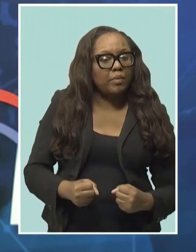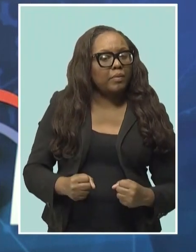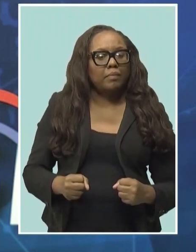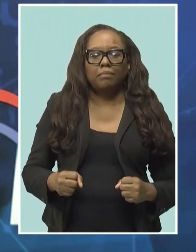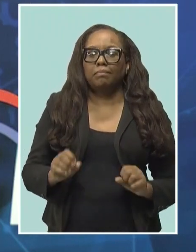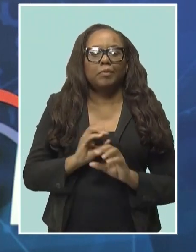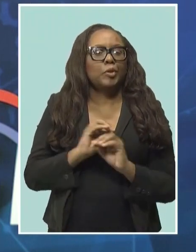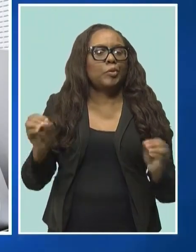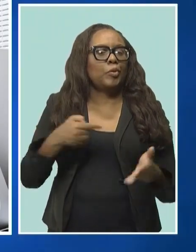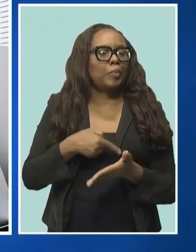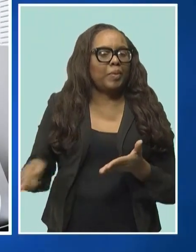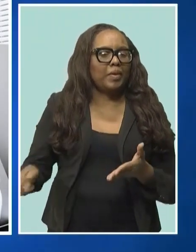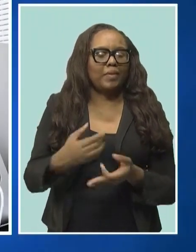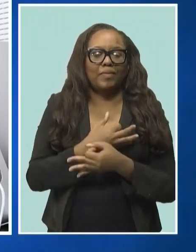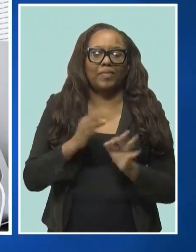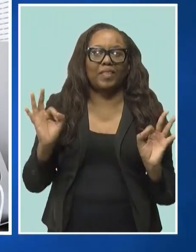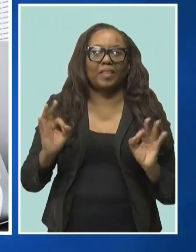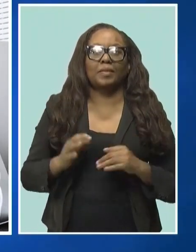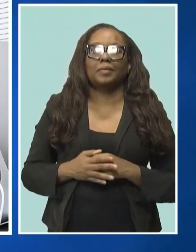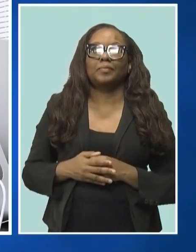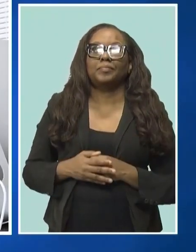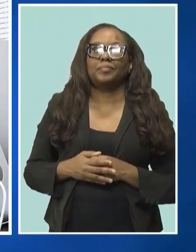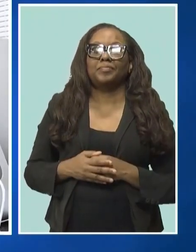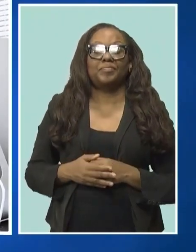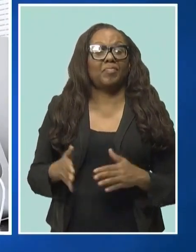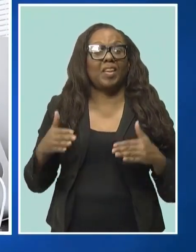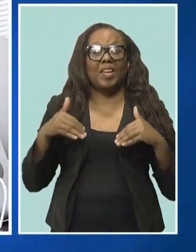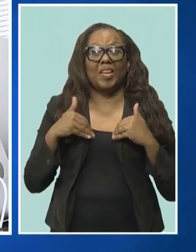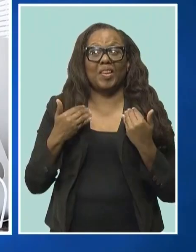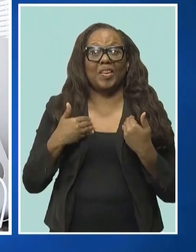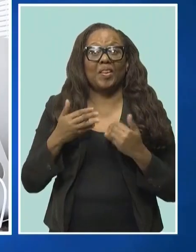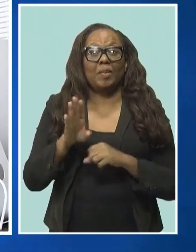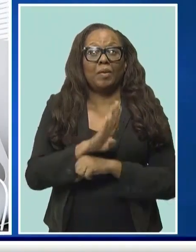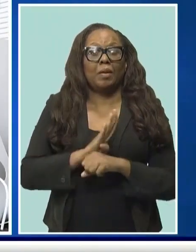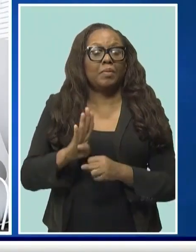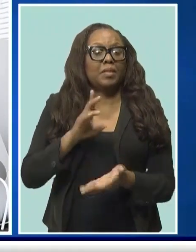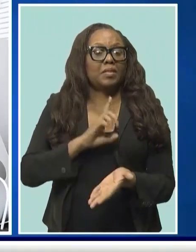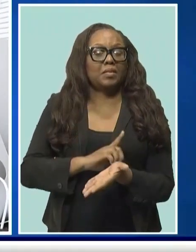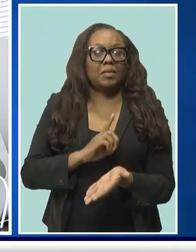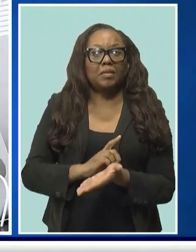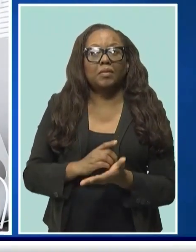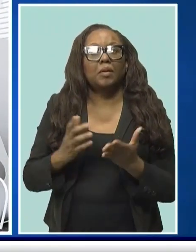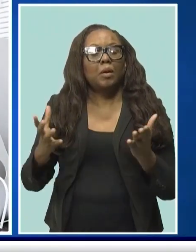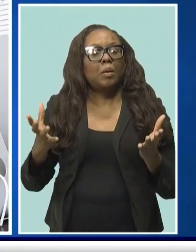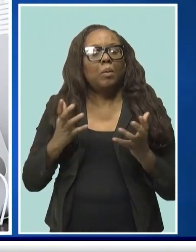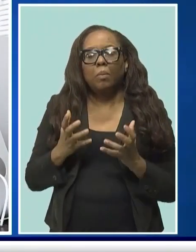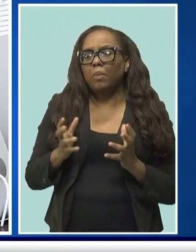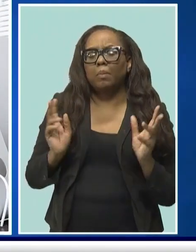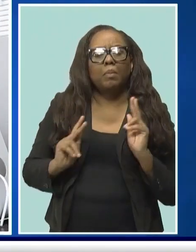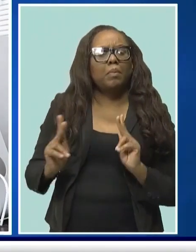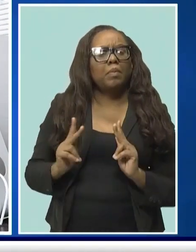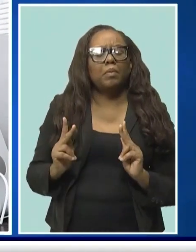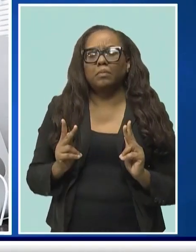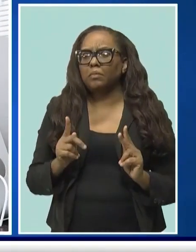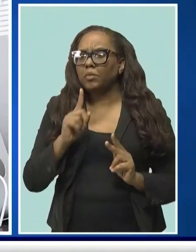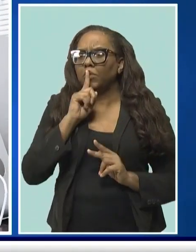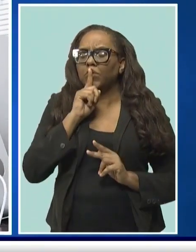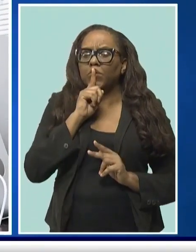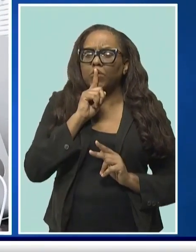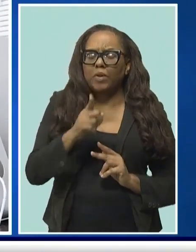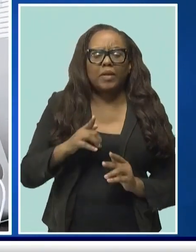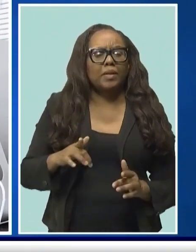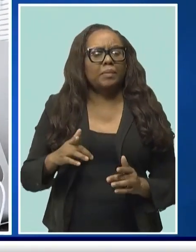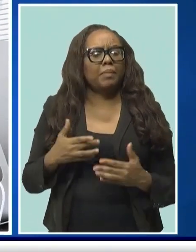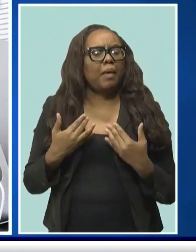details. A young Barbadian doctor is playing his part to help reduce the number of people suffering from